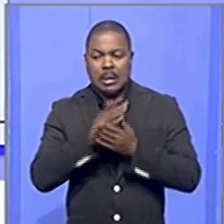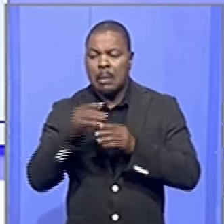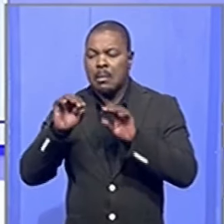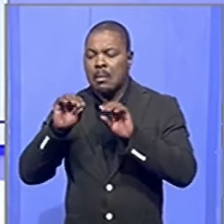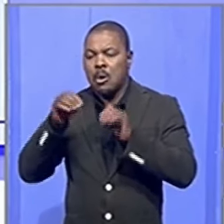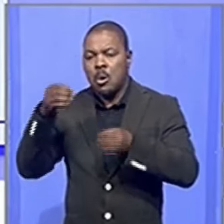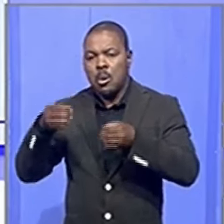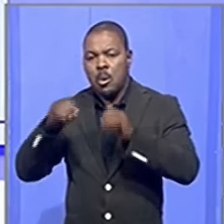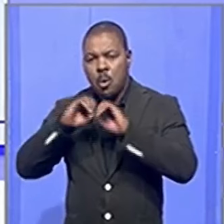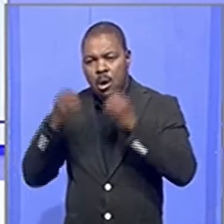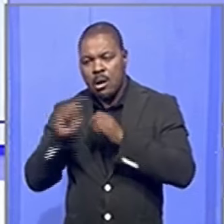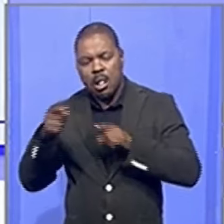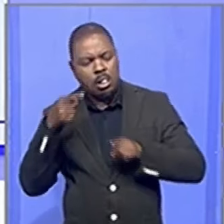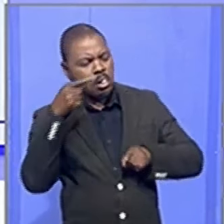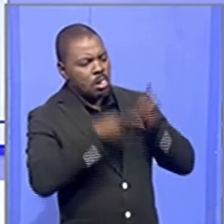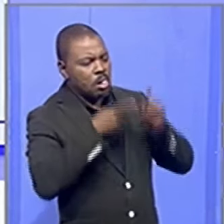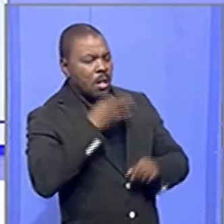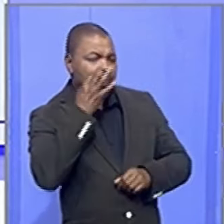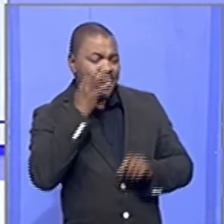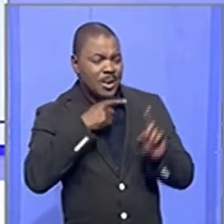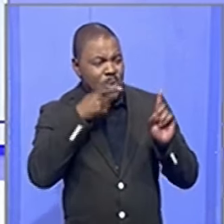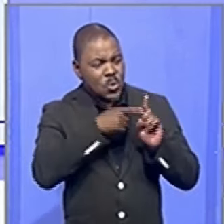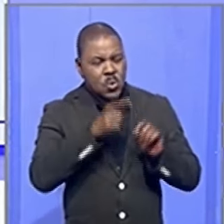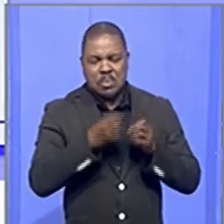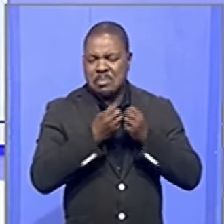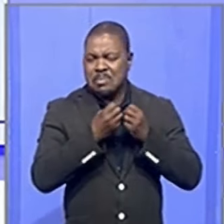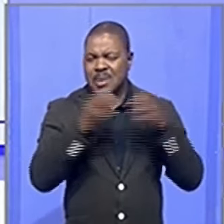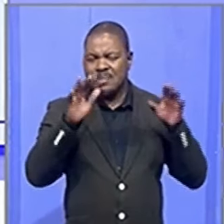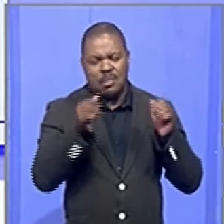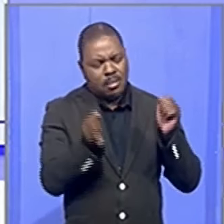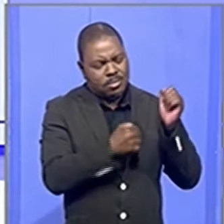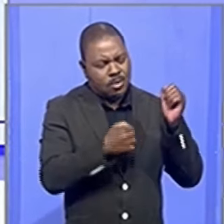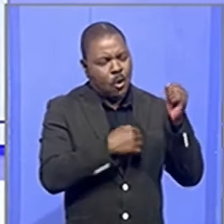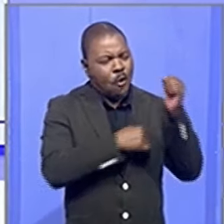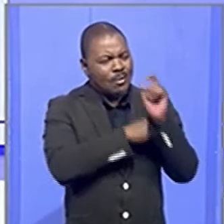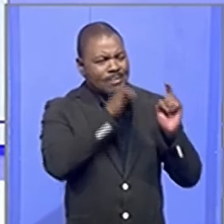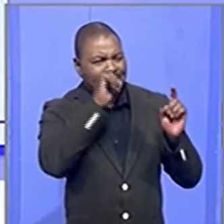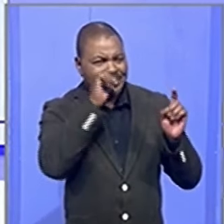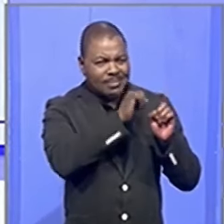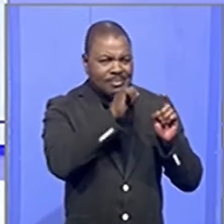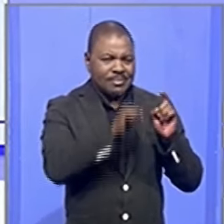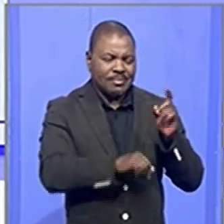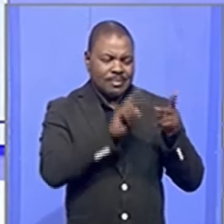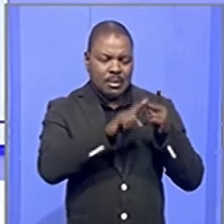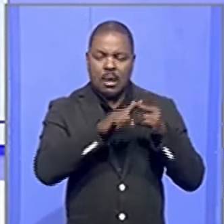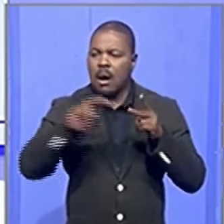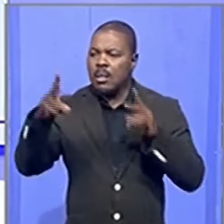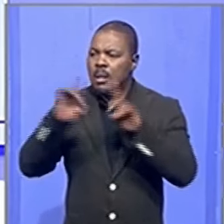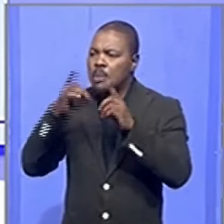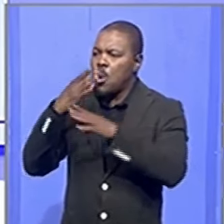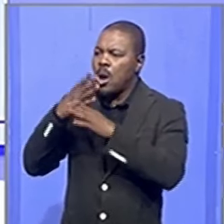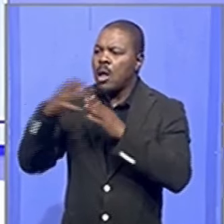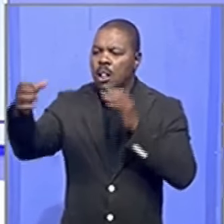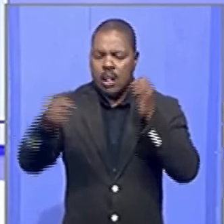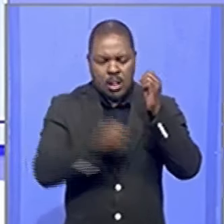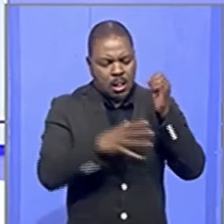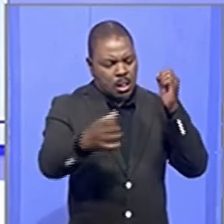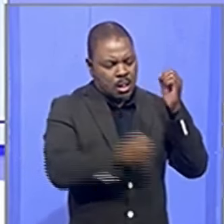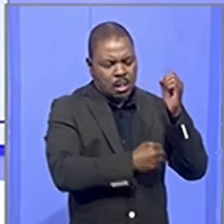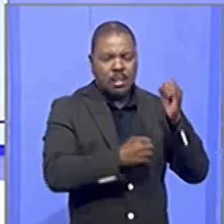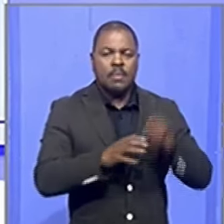mekgatlo ye mengwe ya dipolotiki ka la gore o thwetše batho ba bantši ka gare ga kantoro ya mopresidente go tšeela dikgoro tše dingwe mešomo ka gare